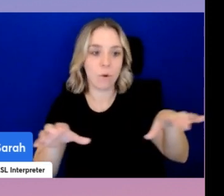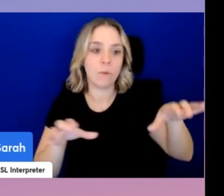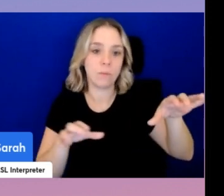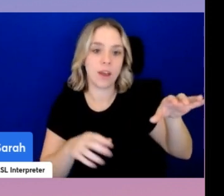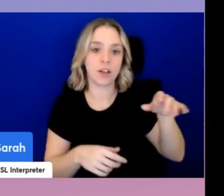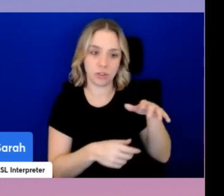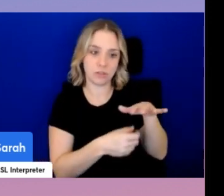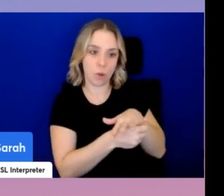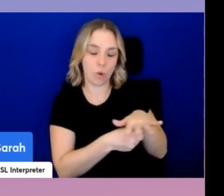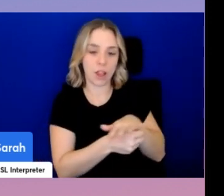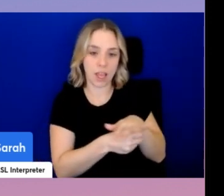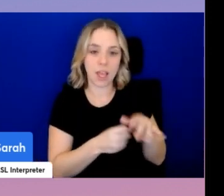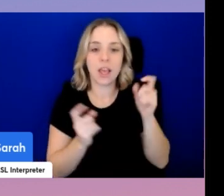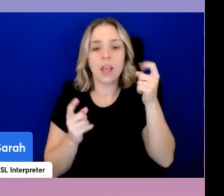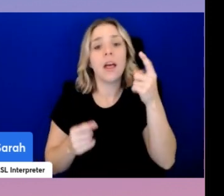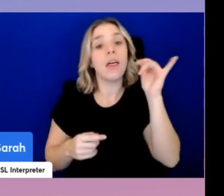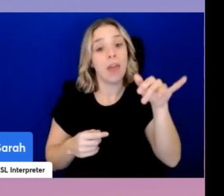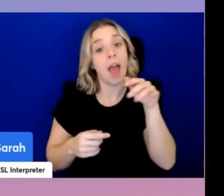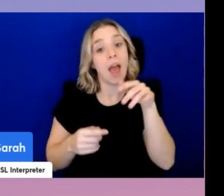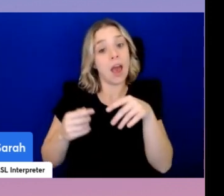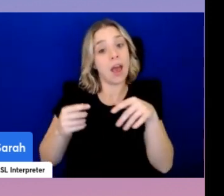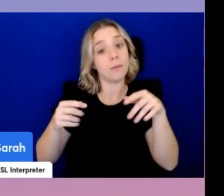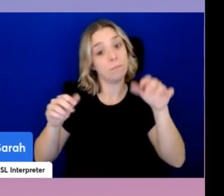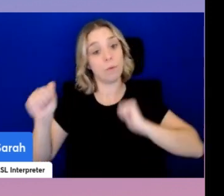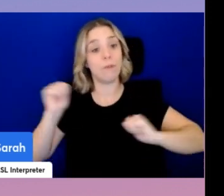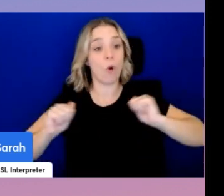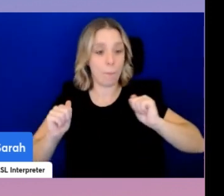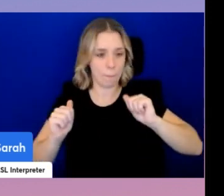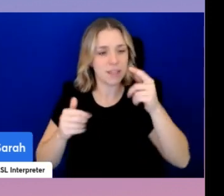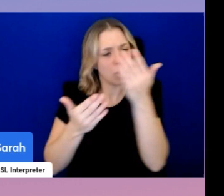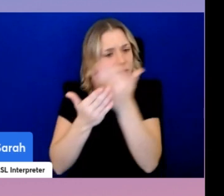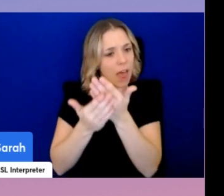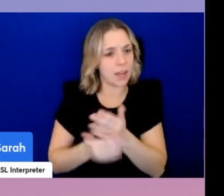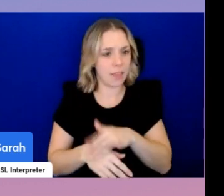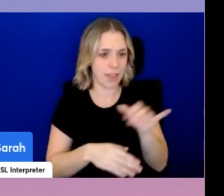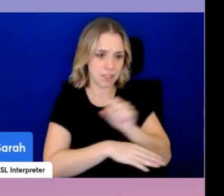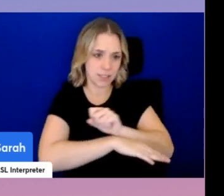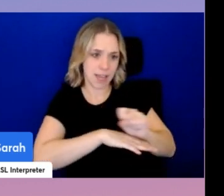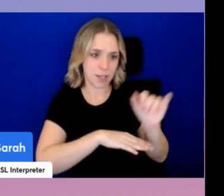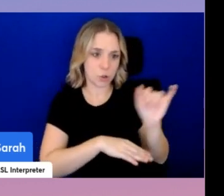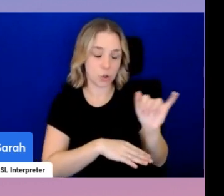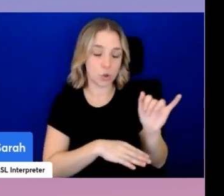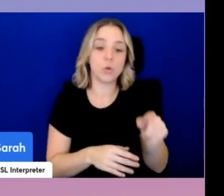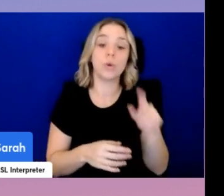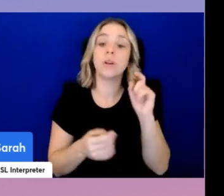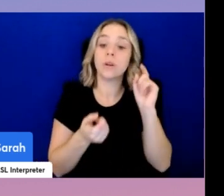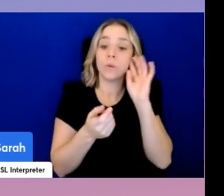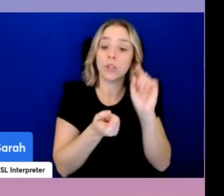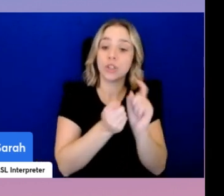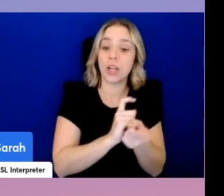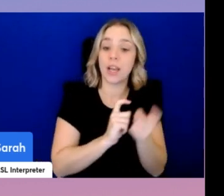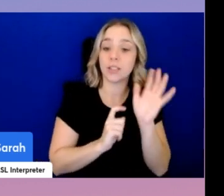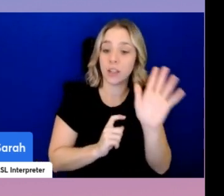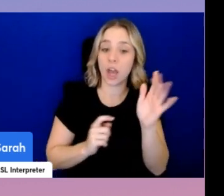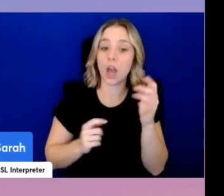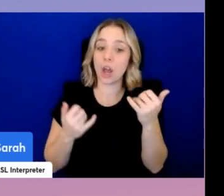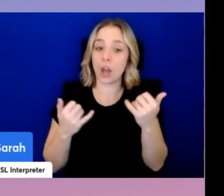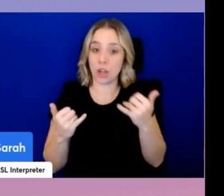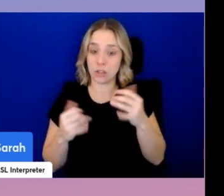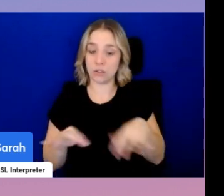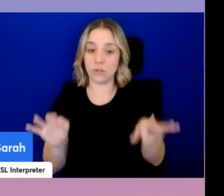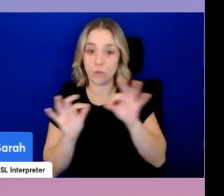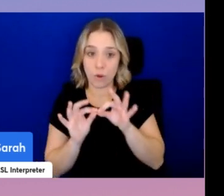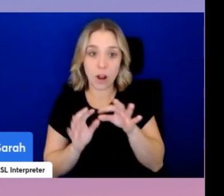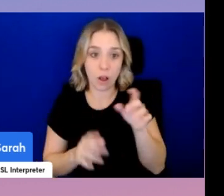also validated at this stage, allowing the developer to know that the changes their code will make, whether it conforms to policy, and by